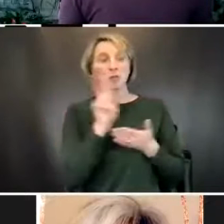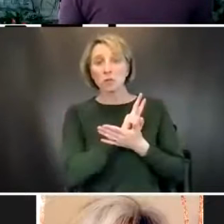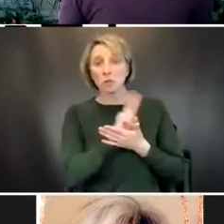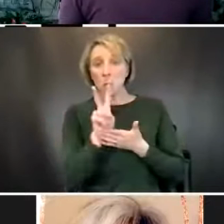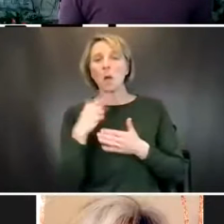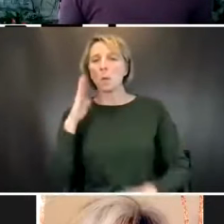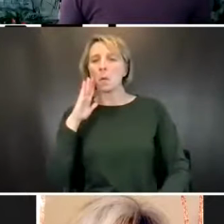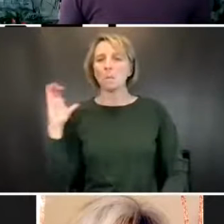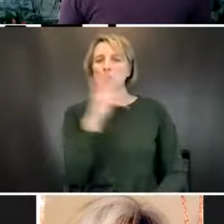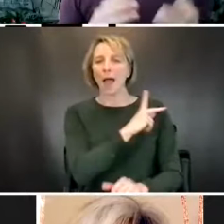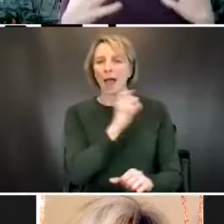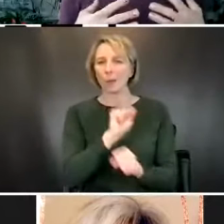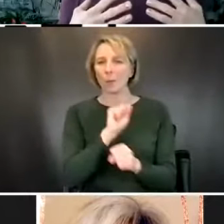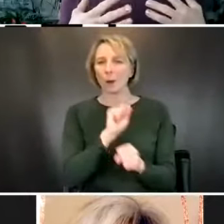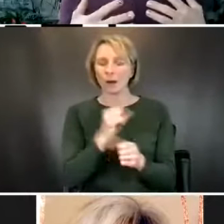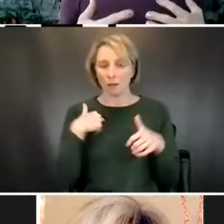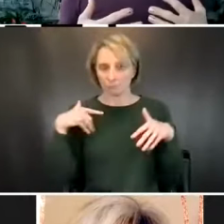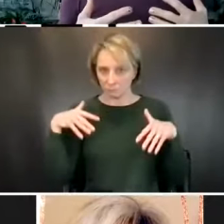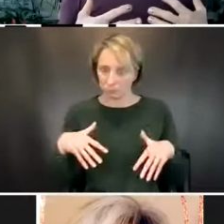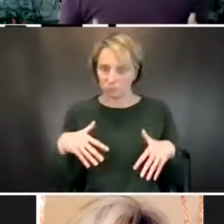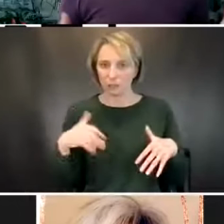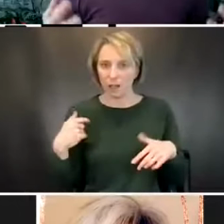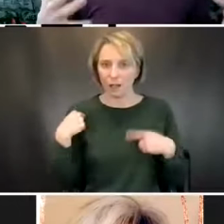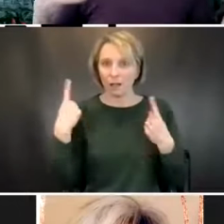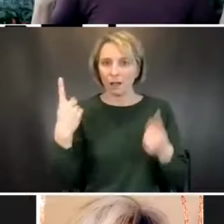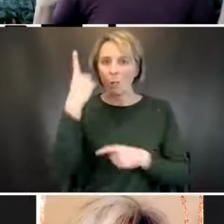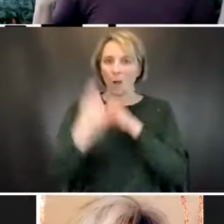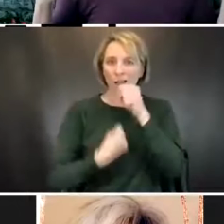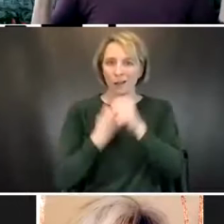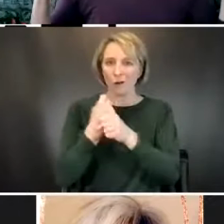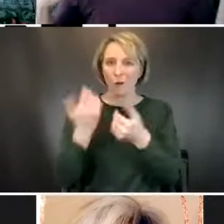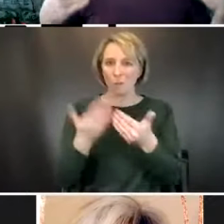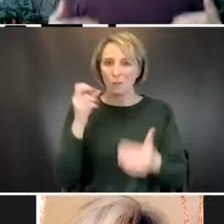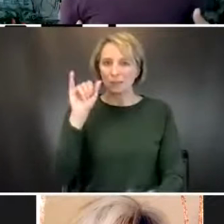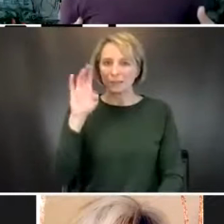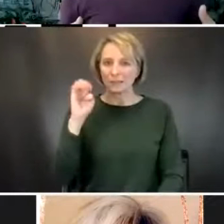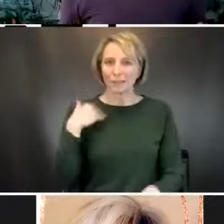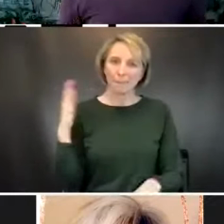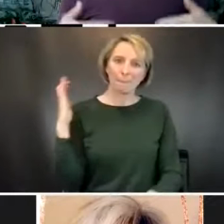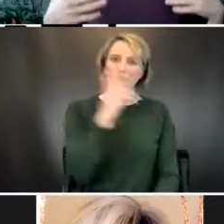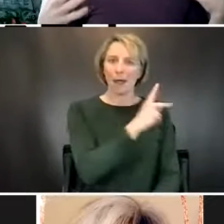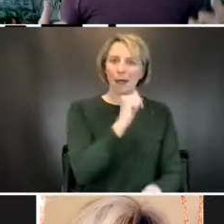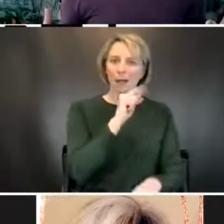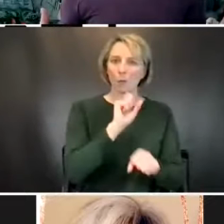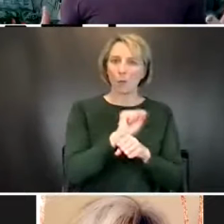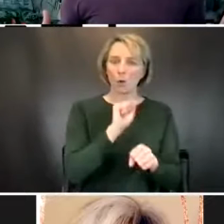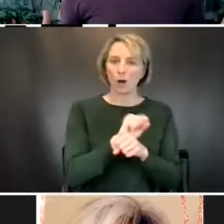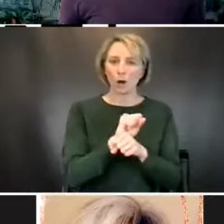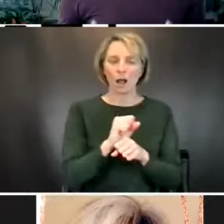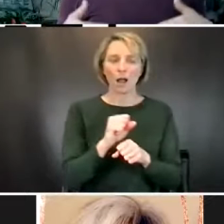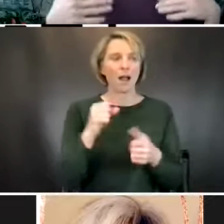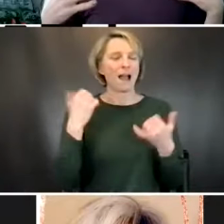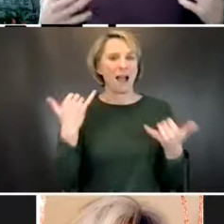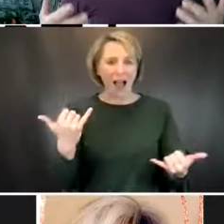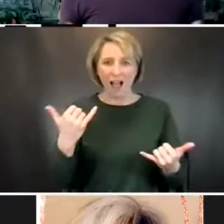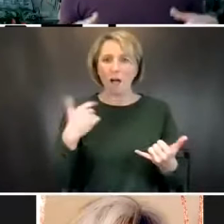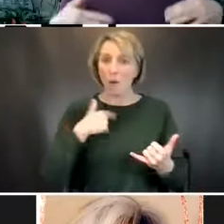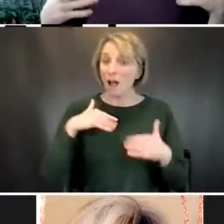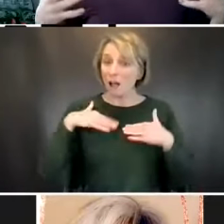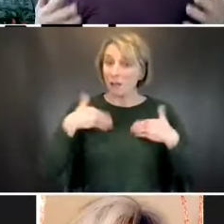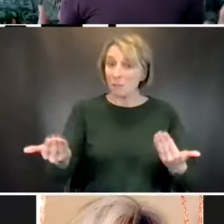And I have to stop every once in a while and just take stock of how that is affecting me, how that's affecting